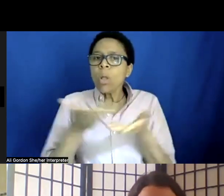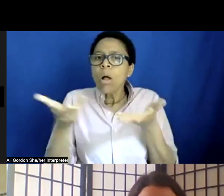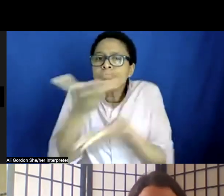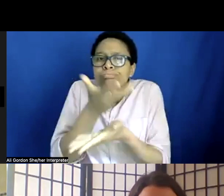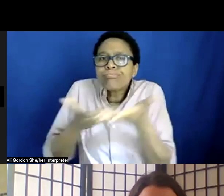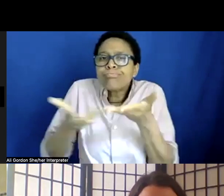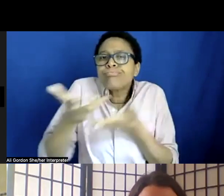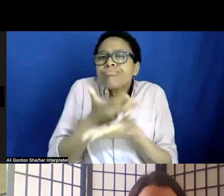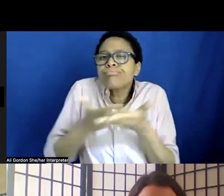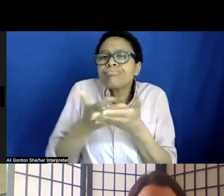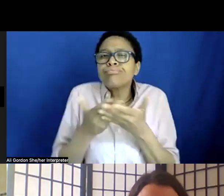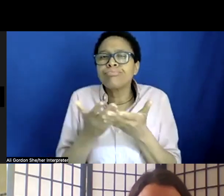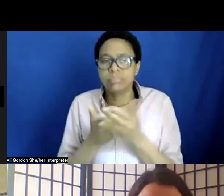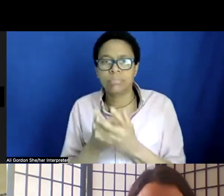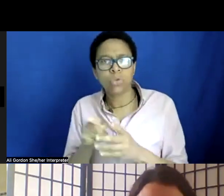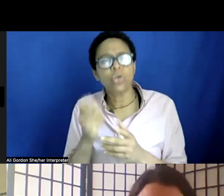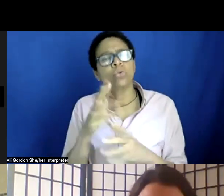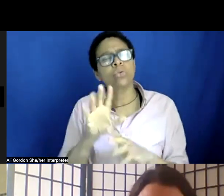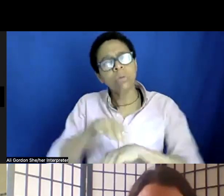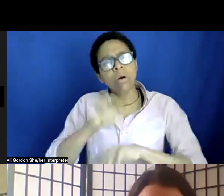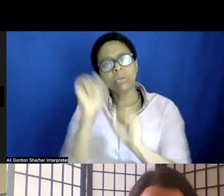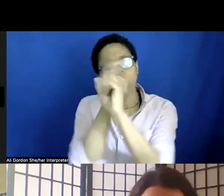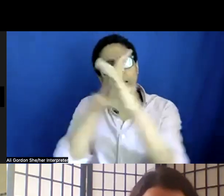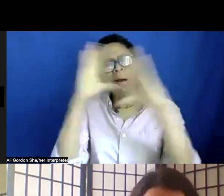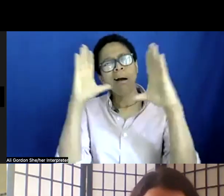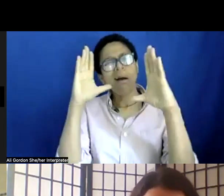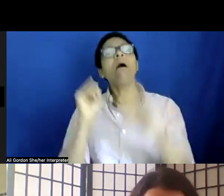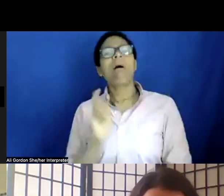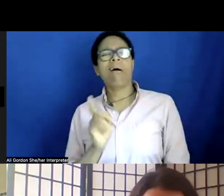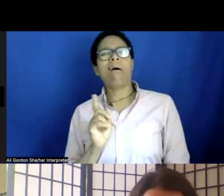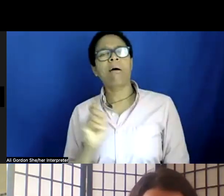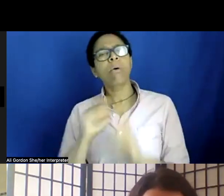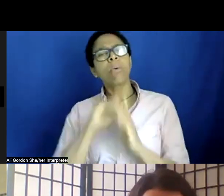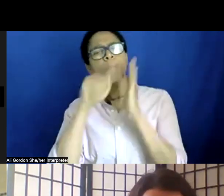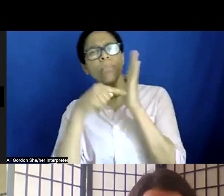thing. I'm going to start sharing my screen.